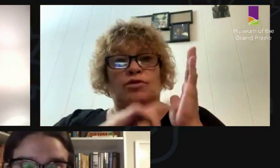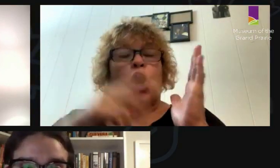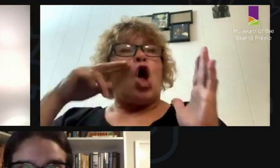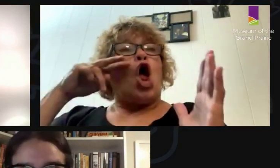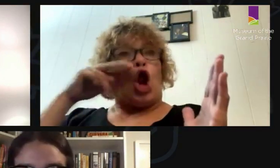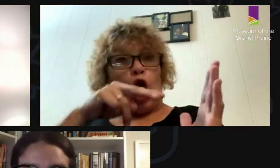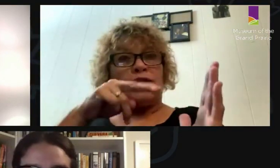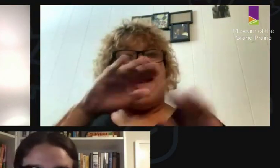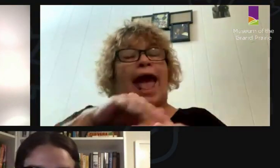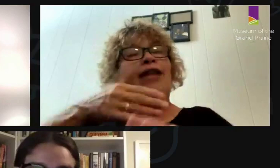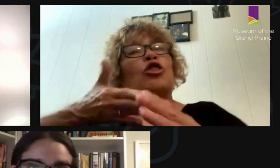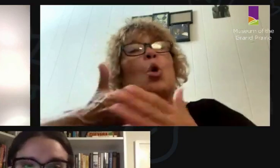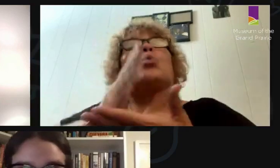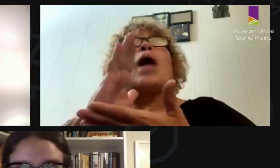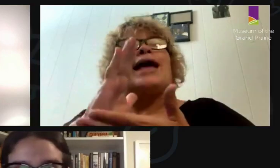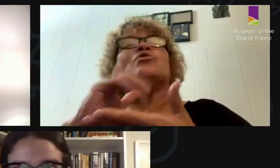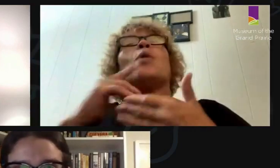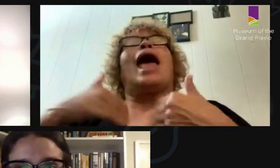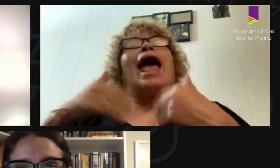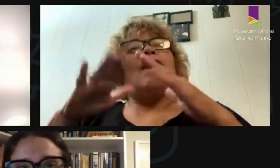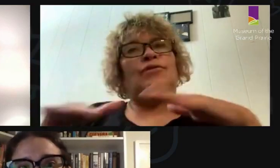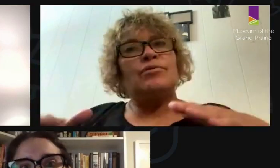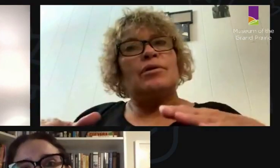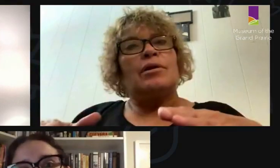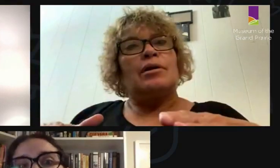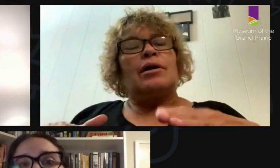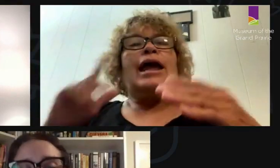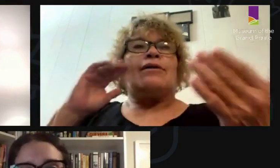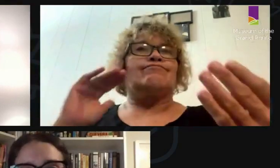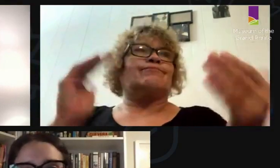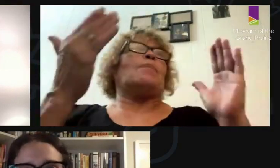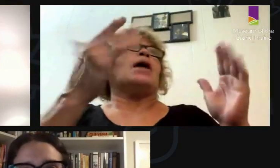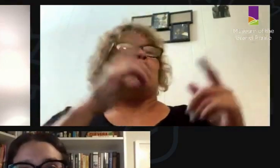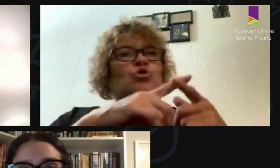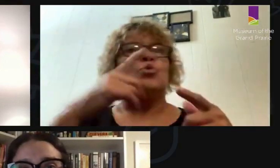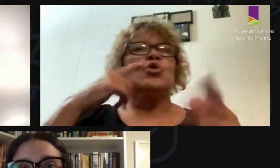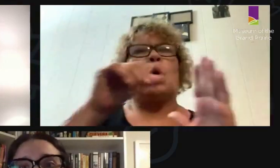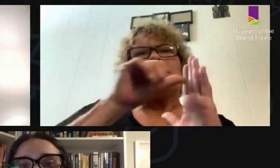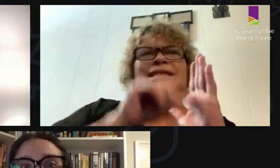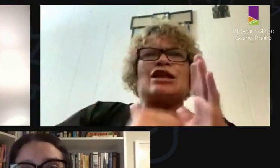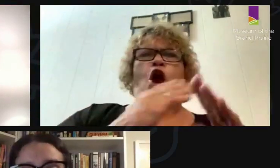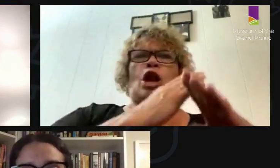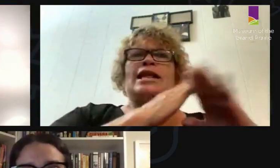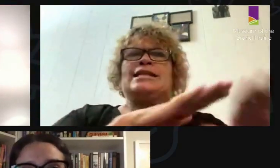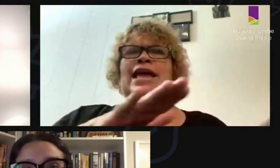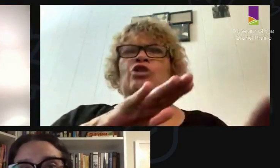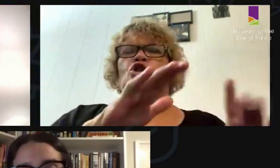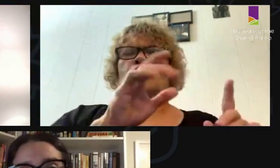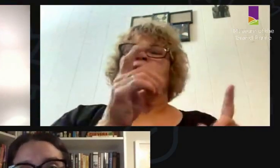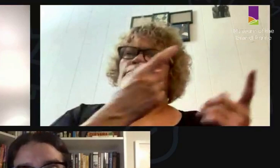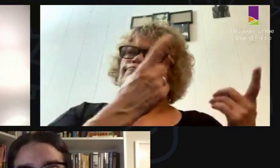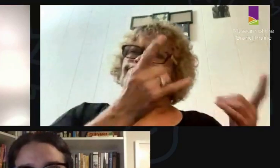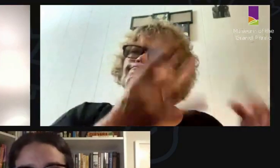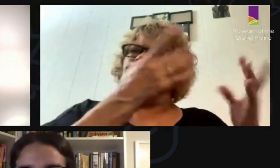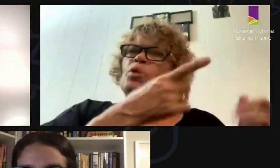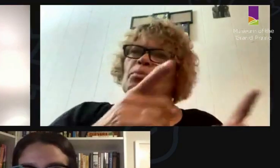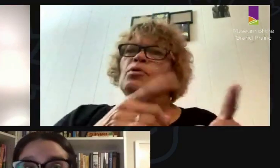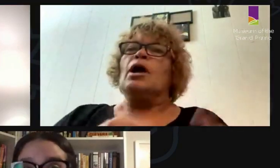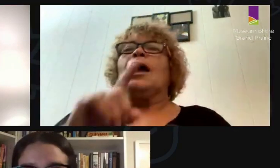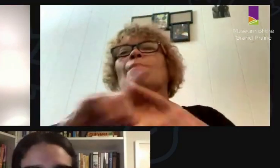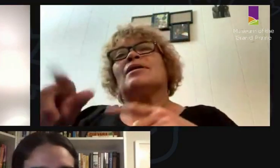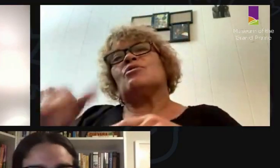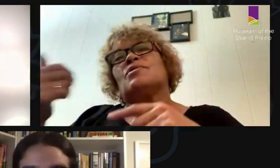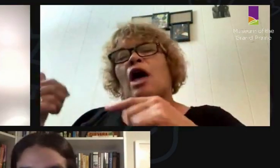have children in the face of sterilization abuse, it's still deeply connected to other reproductive justice